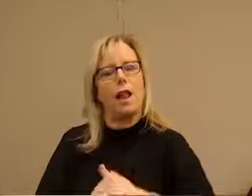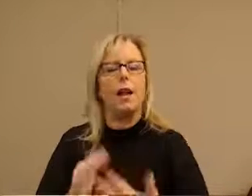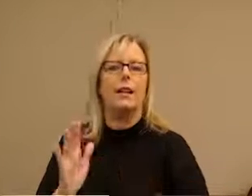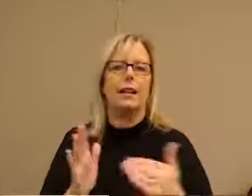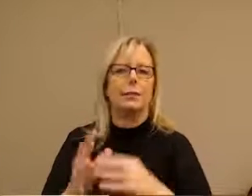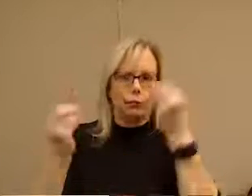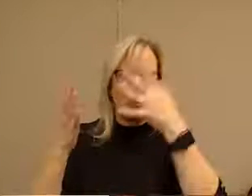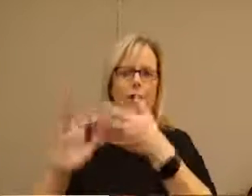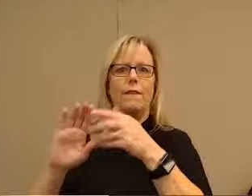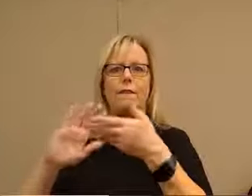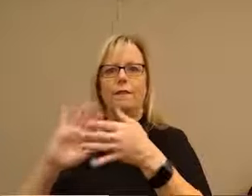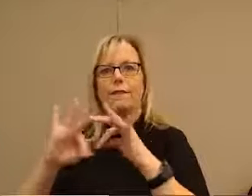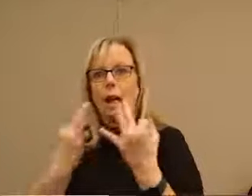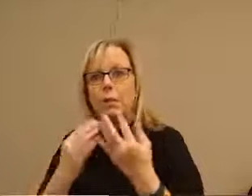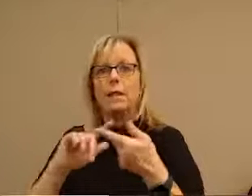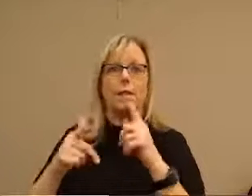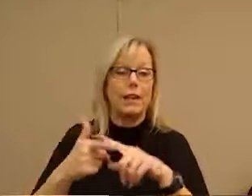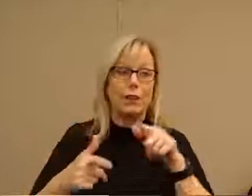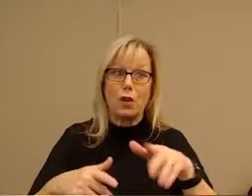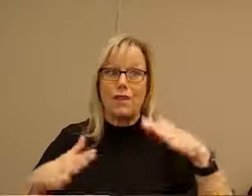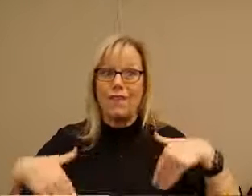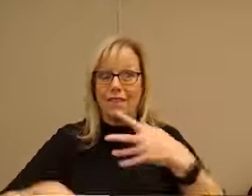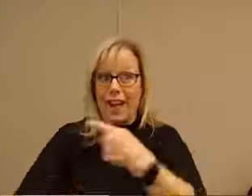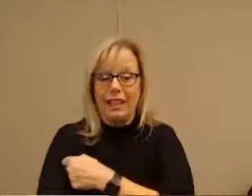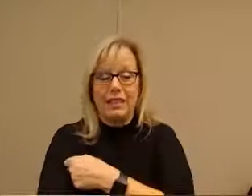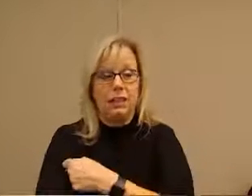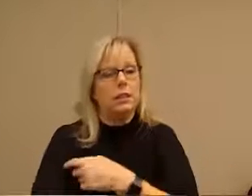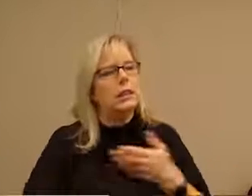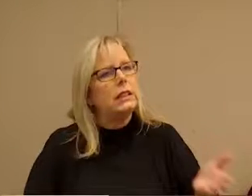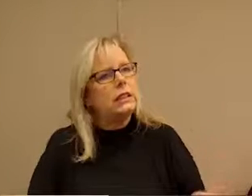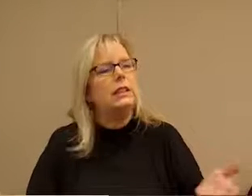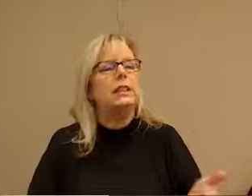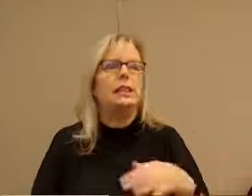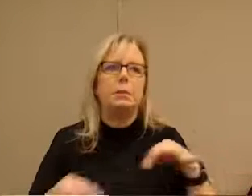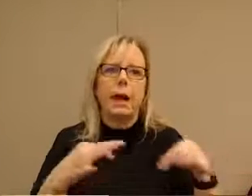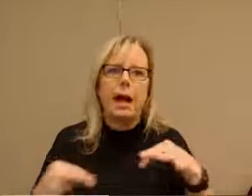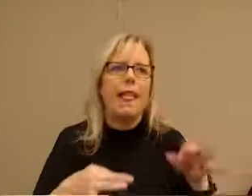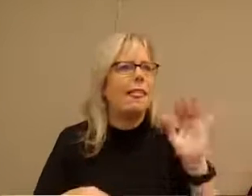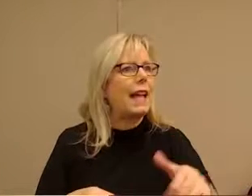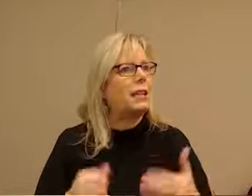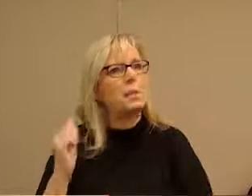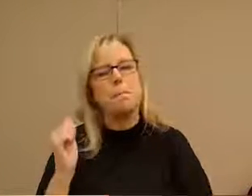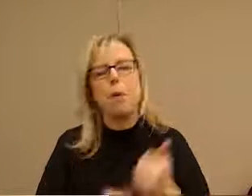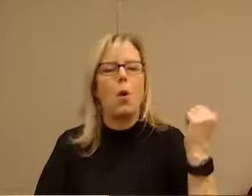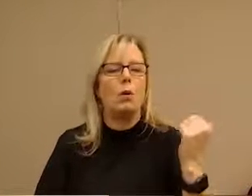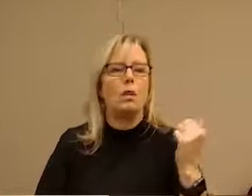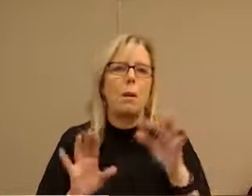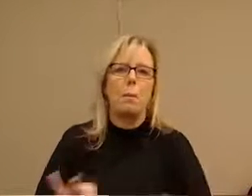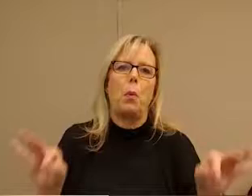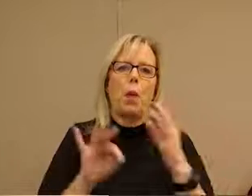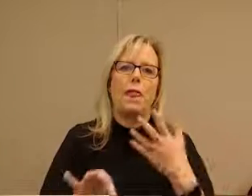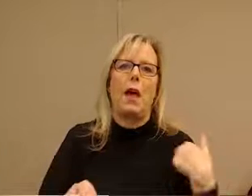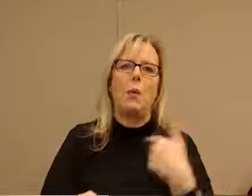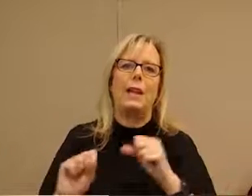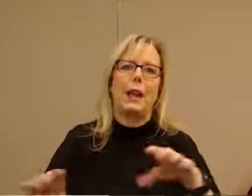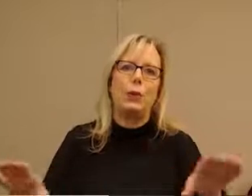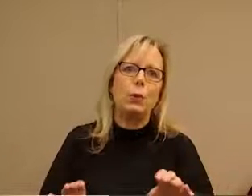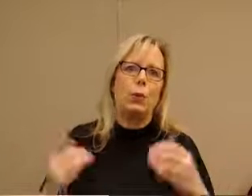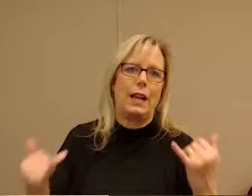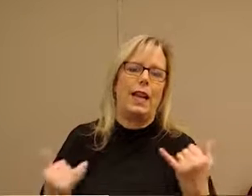your family or friends, if they haven't been vaccinated yet, try to explain to them that's the most important thing we can do right